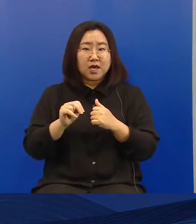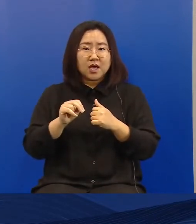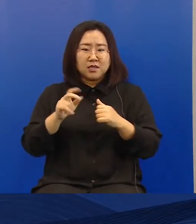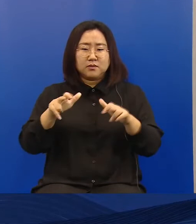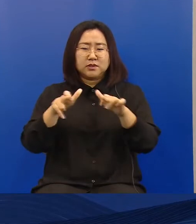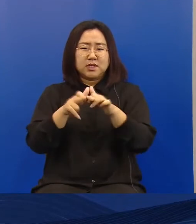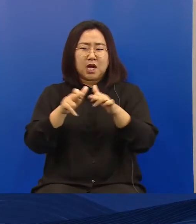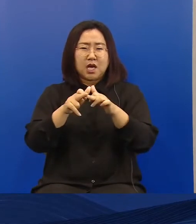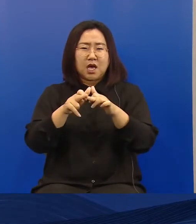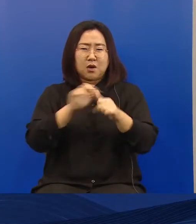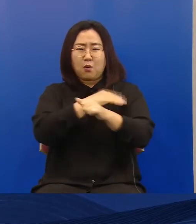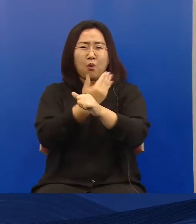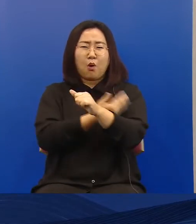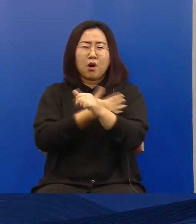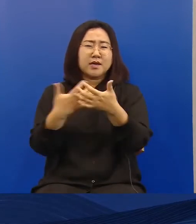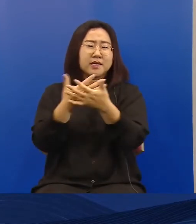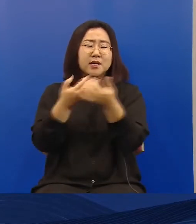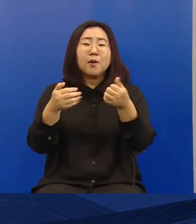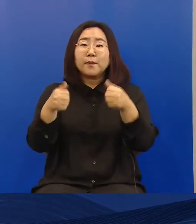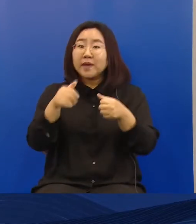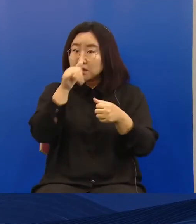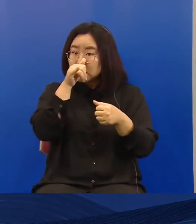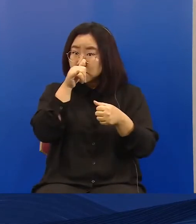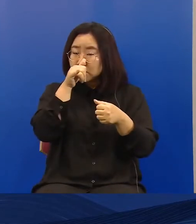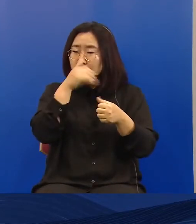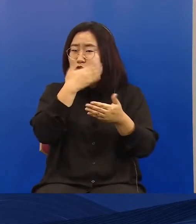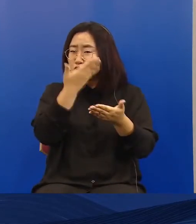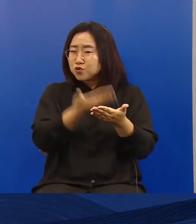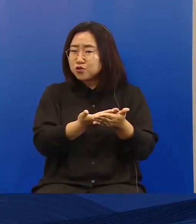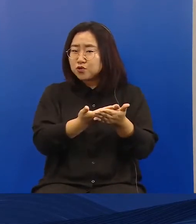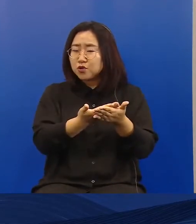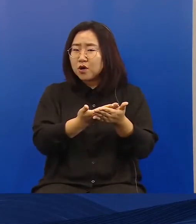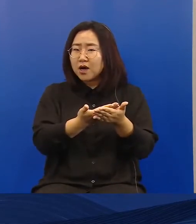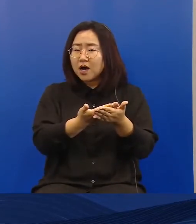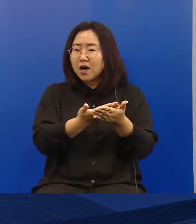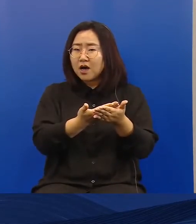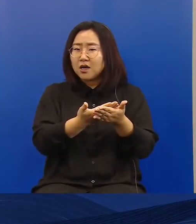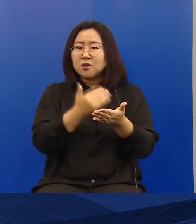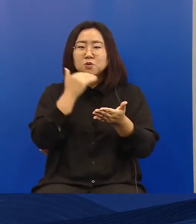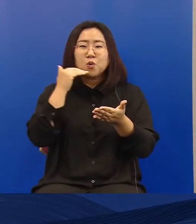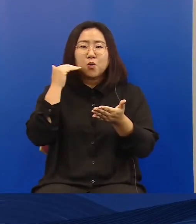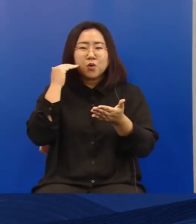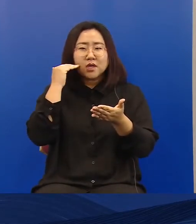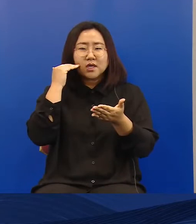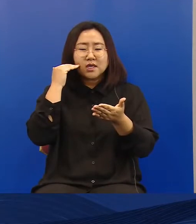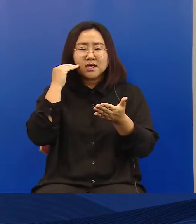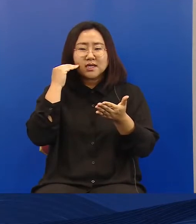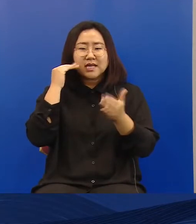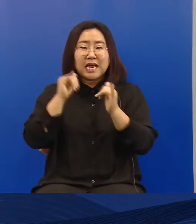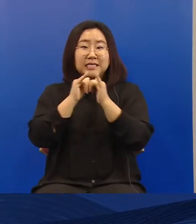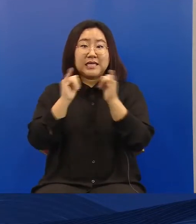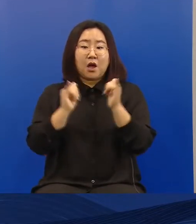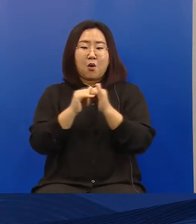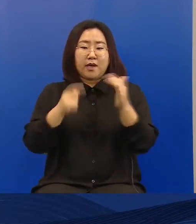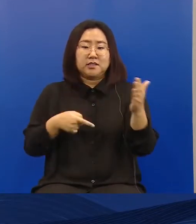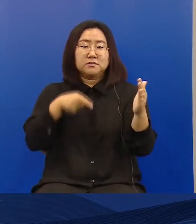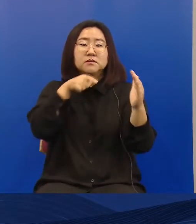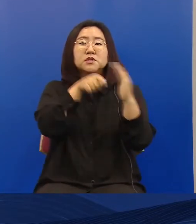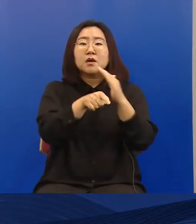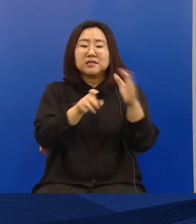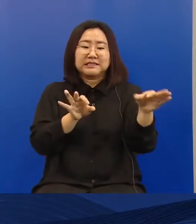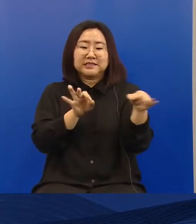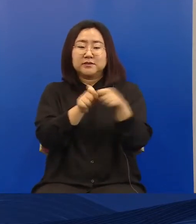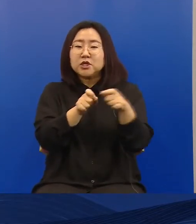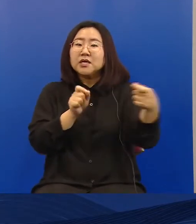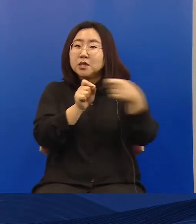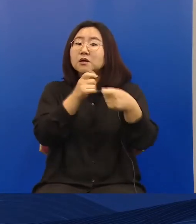been a very important tool for deaf communities gaining access to public service interpretation. The